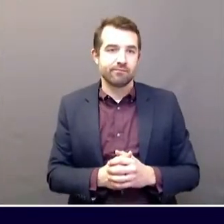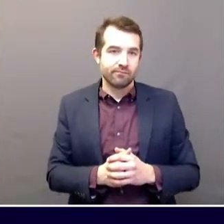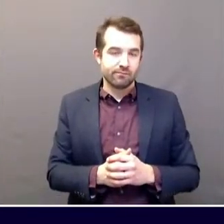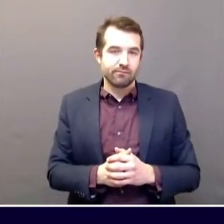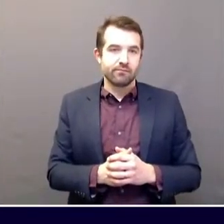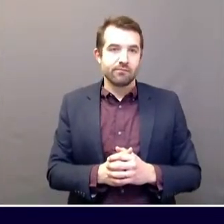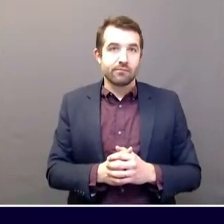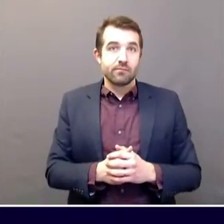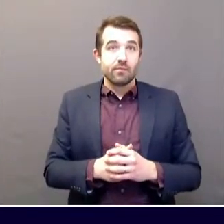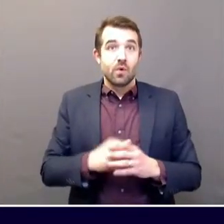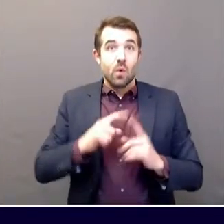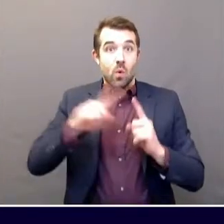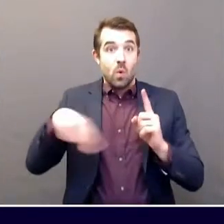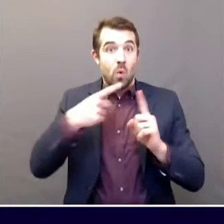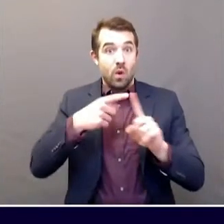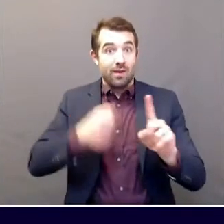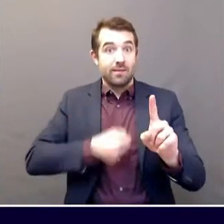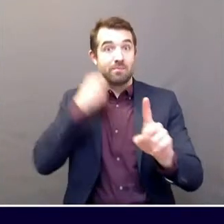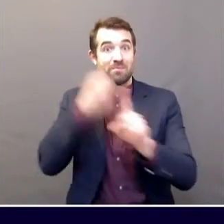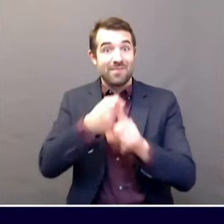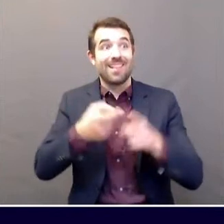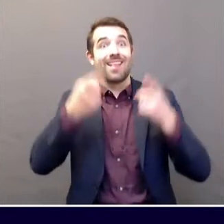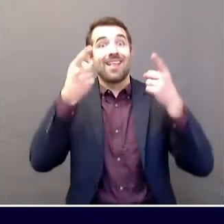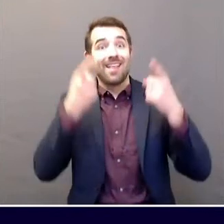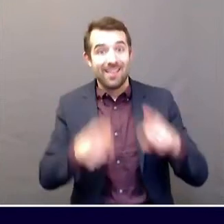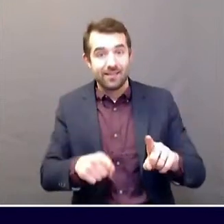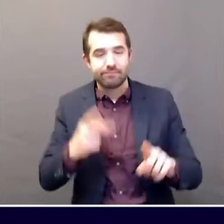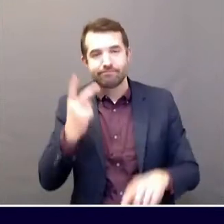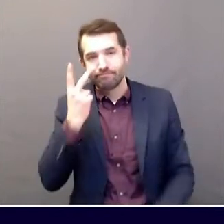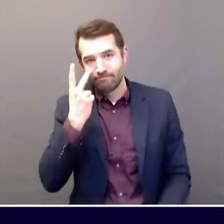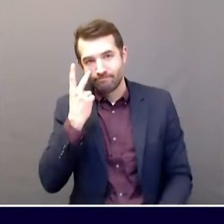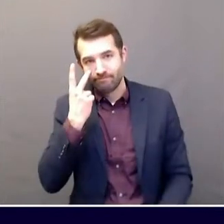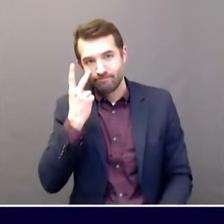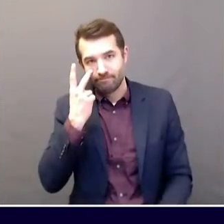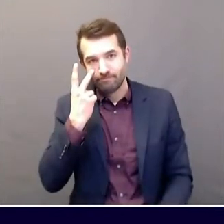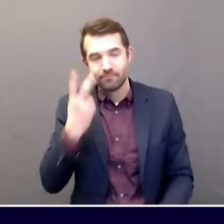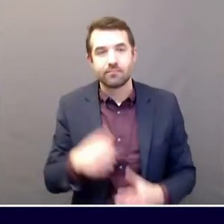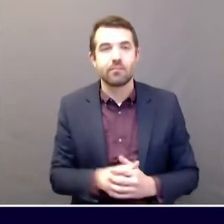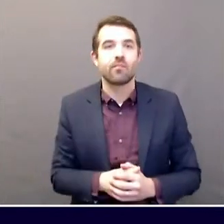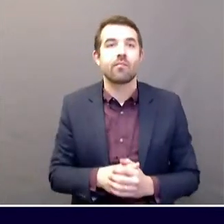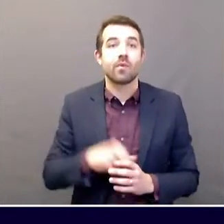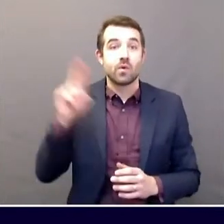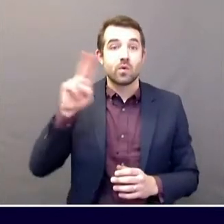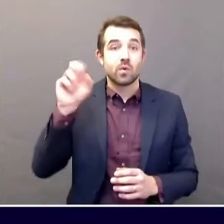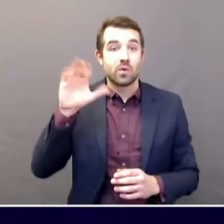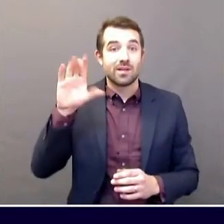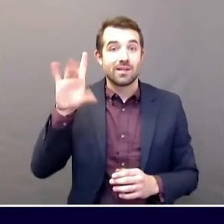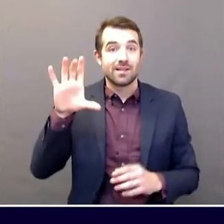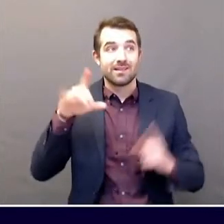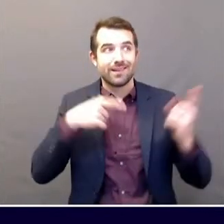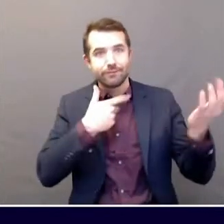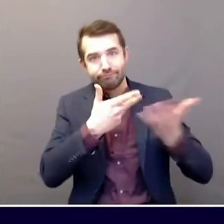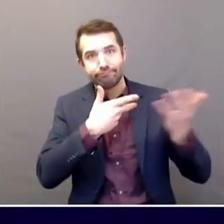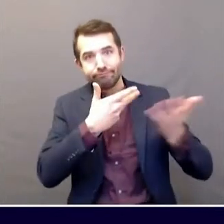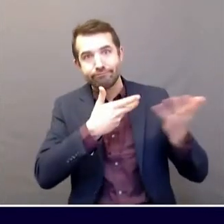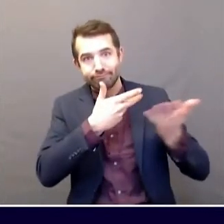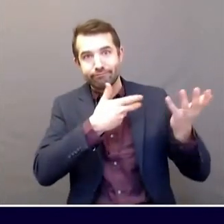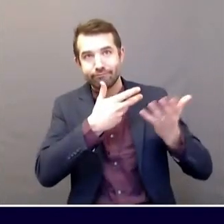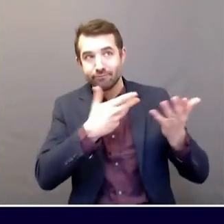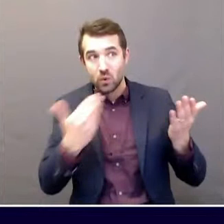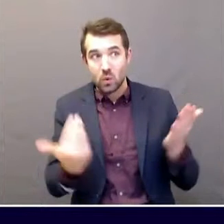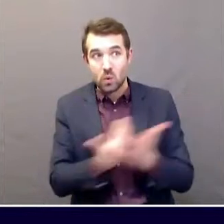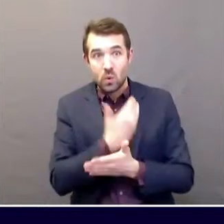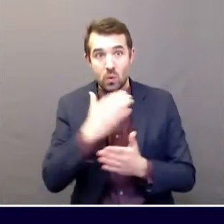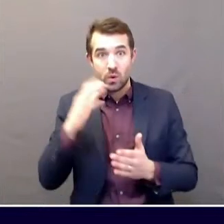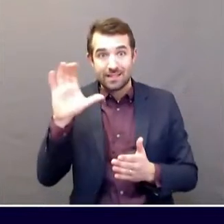We'll address that with our national counterparts, the United States CDC and the new CDC director,